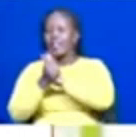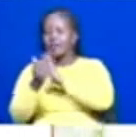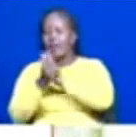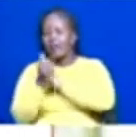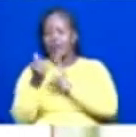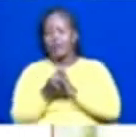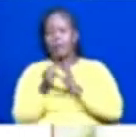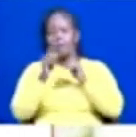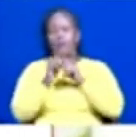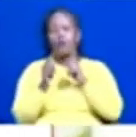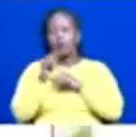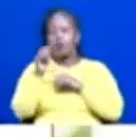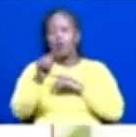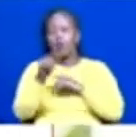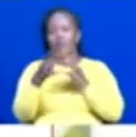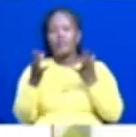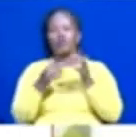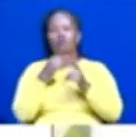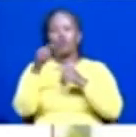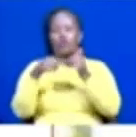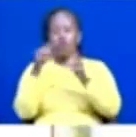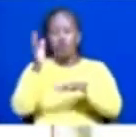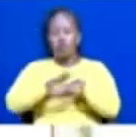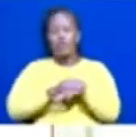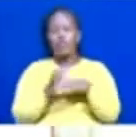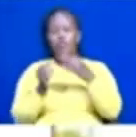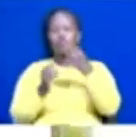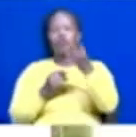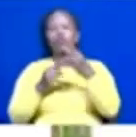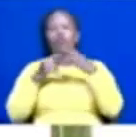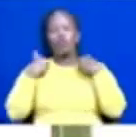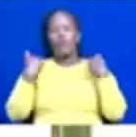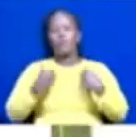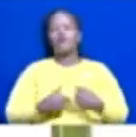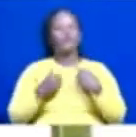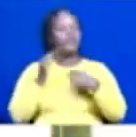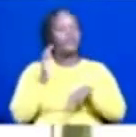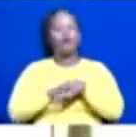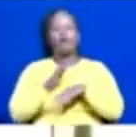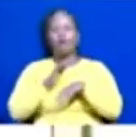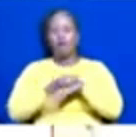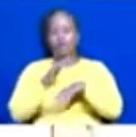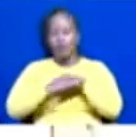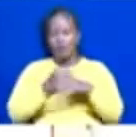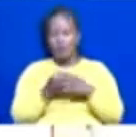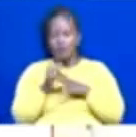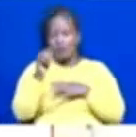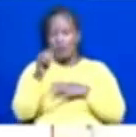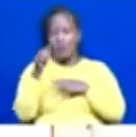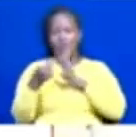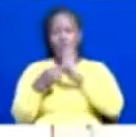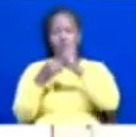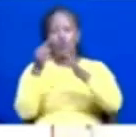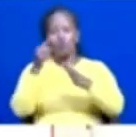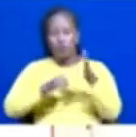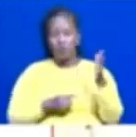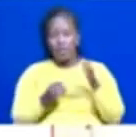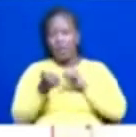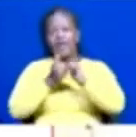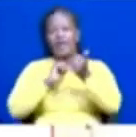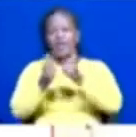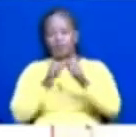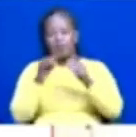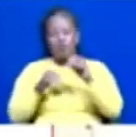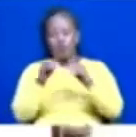just getting 2 medals from their home ground is a statement in itself. And that shows that the sport of chess in the country